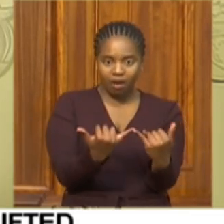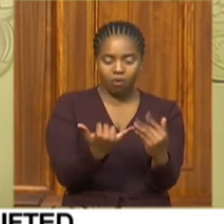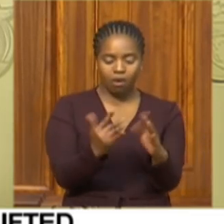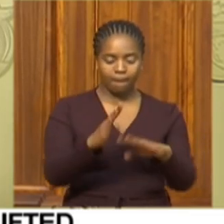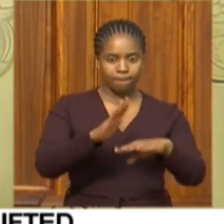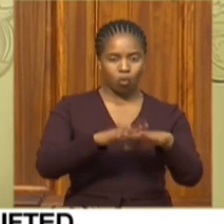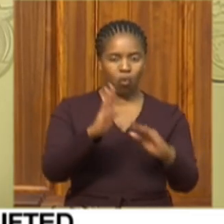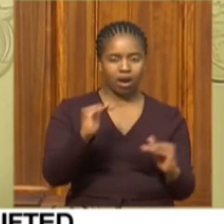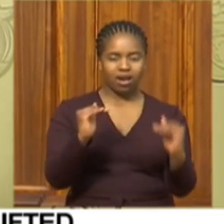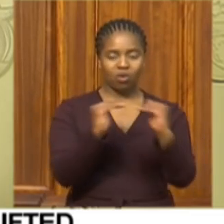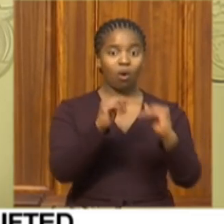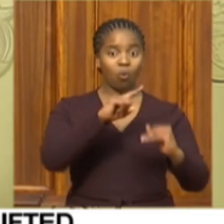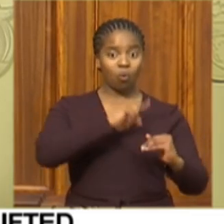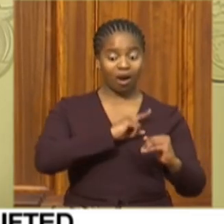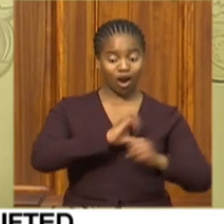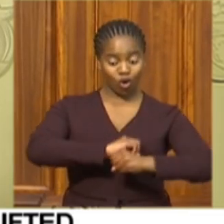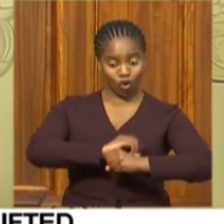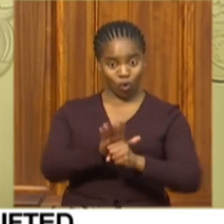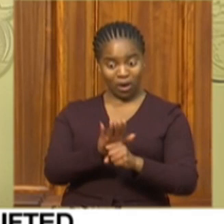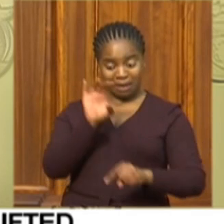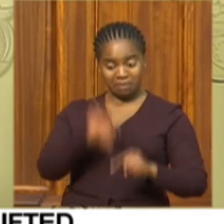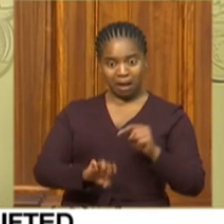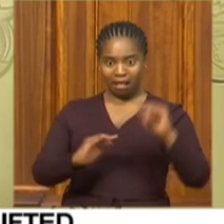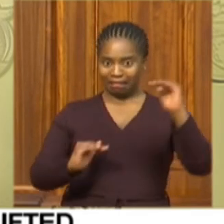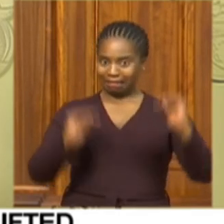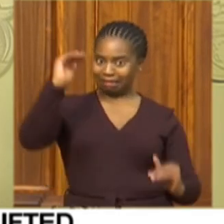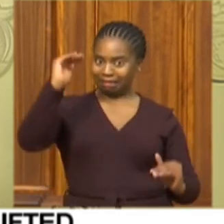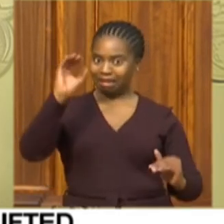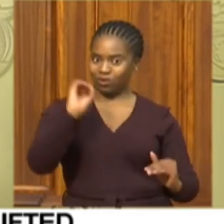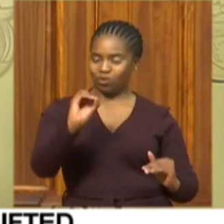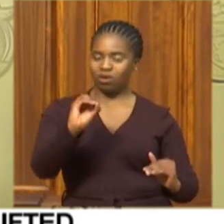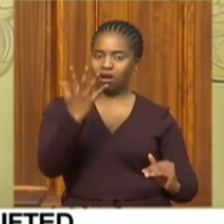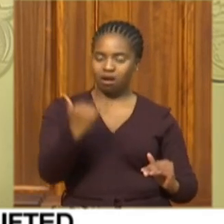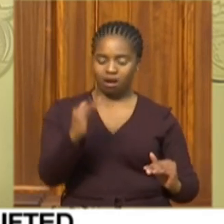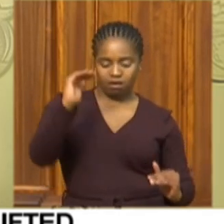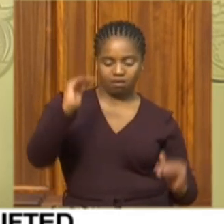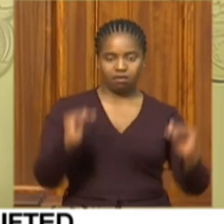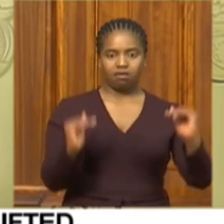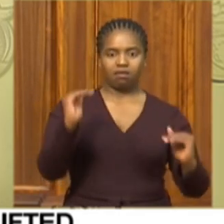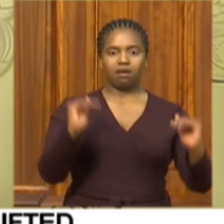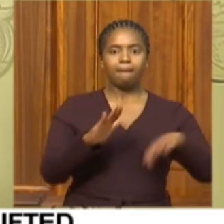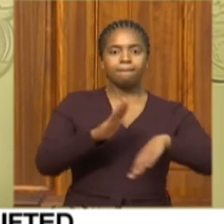equal, more just, and more dynamic economy.